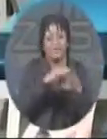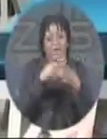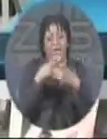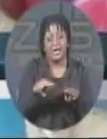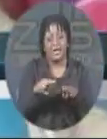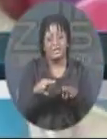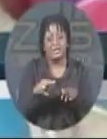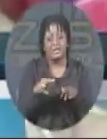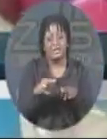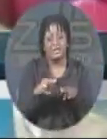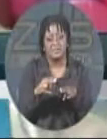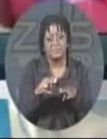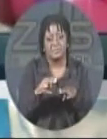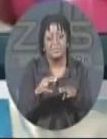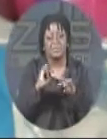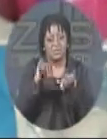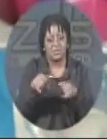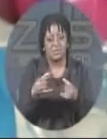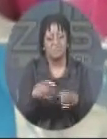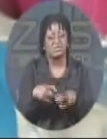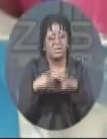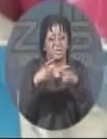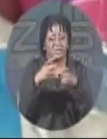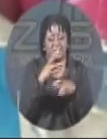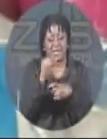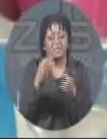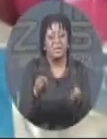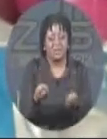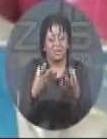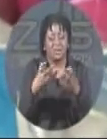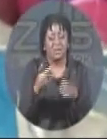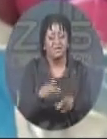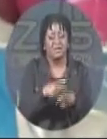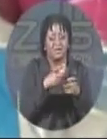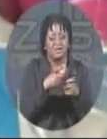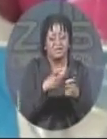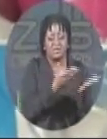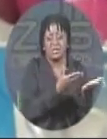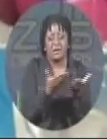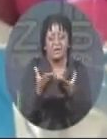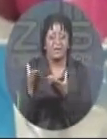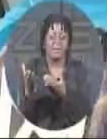about the Bahamas, and we'll just be giving them a lot of gifts to take back to their center.